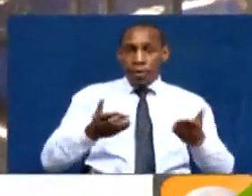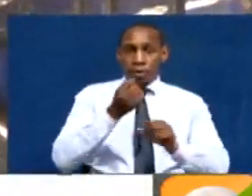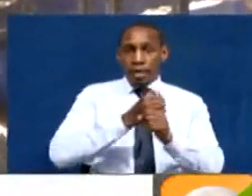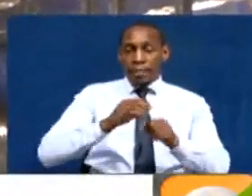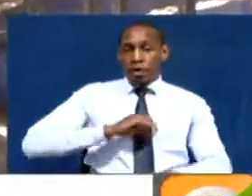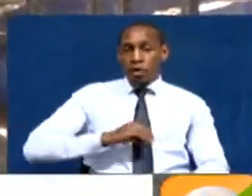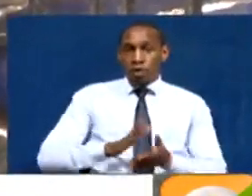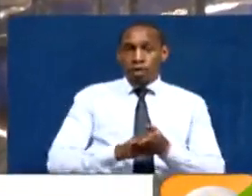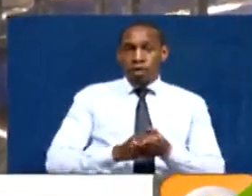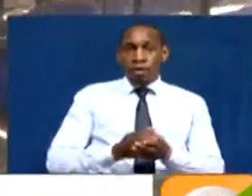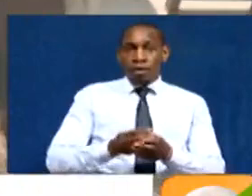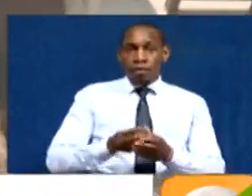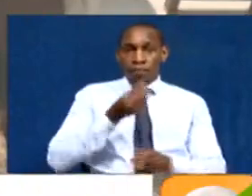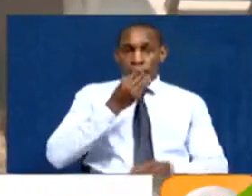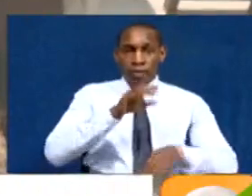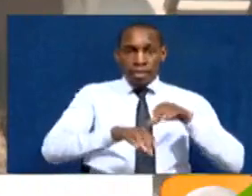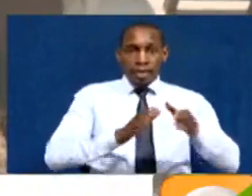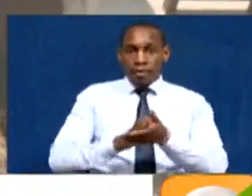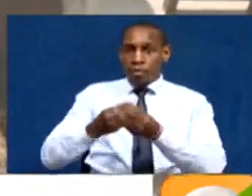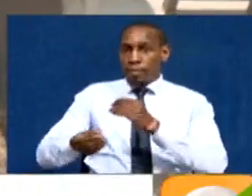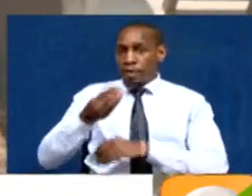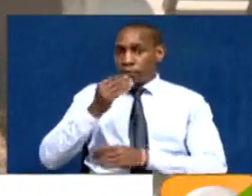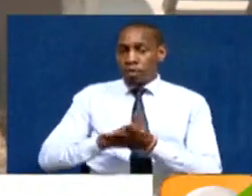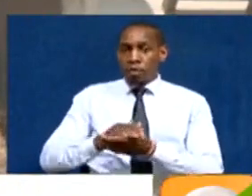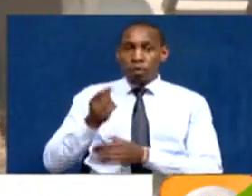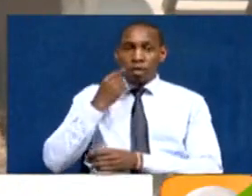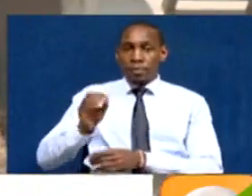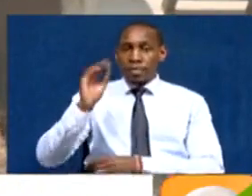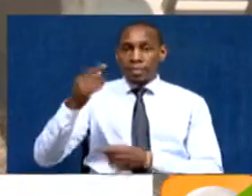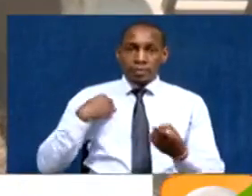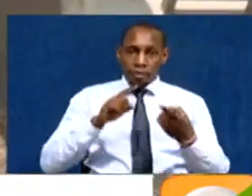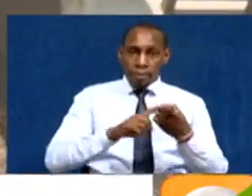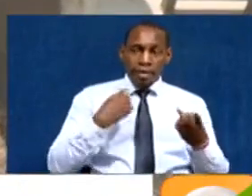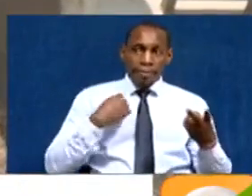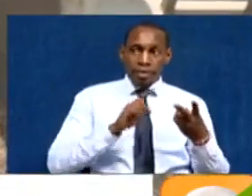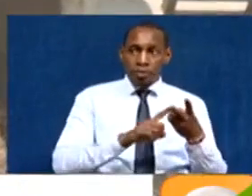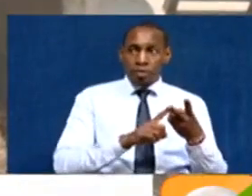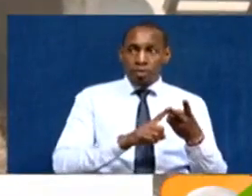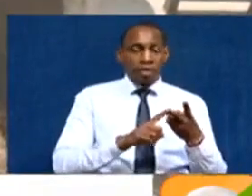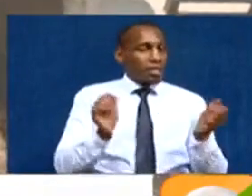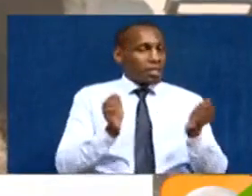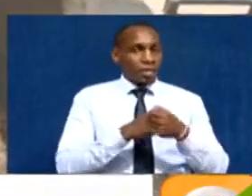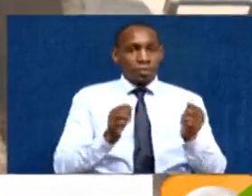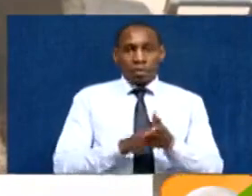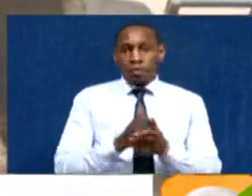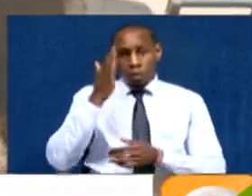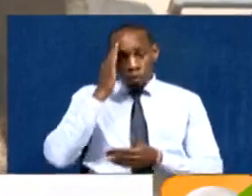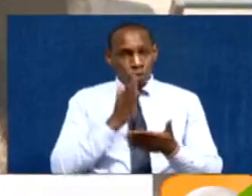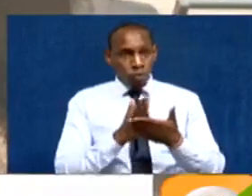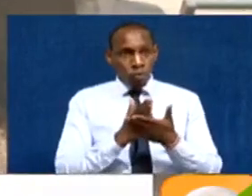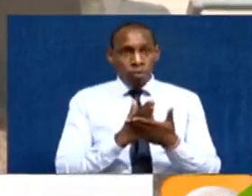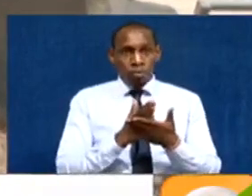making their own dairy feed. Buy feeds from the shop is very expensive, number one. Number two, you'll not be able to tell